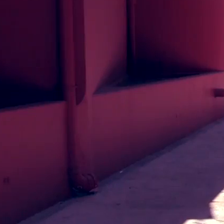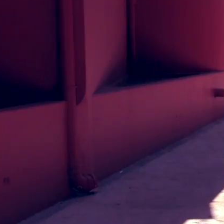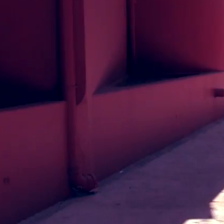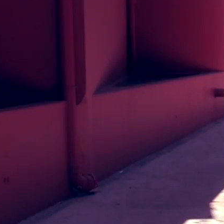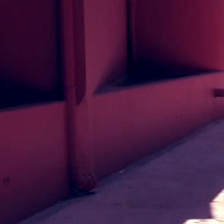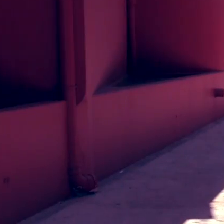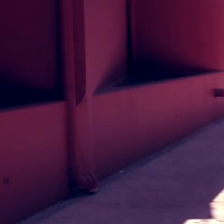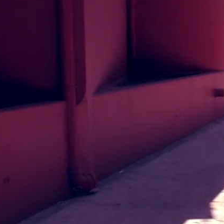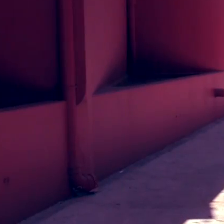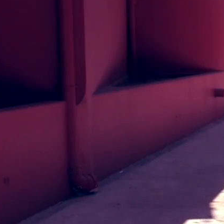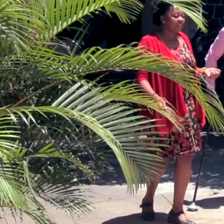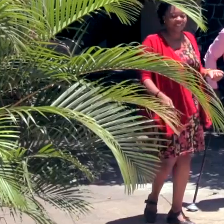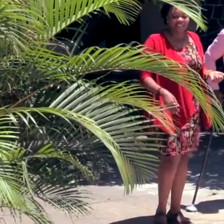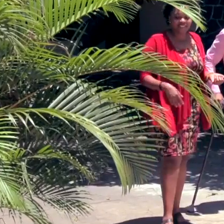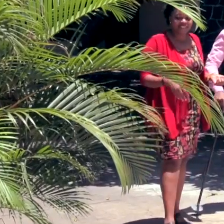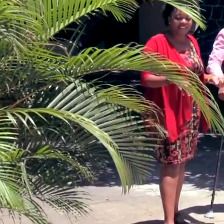Thank you